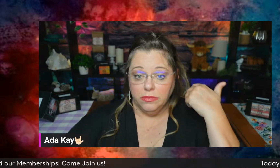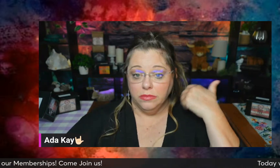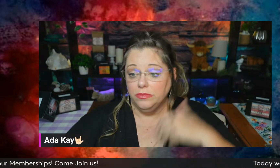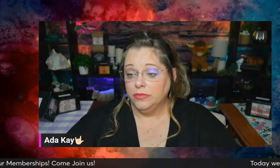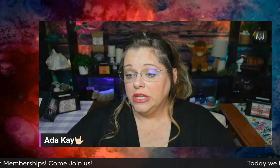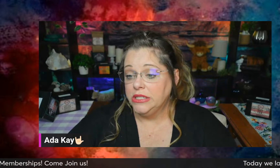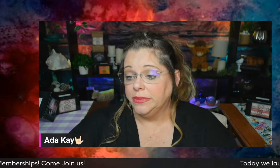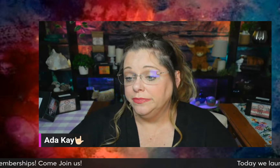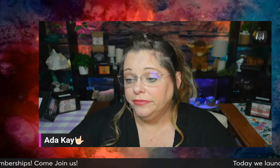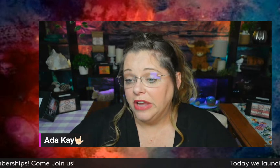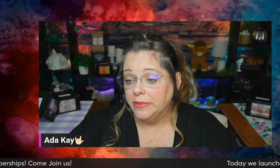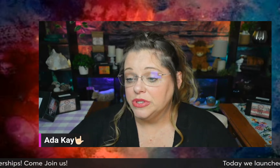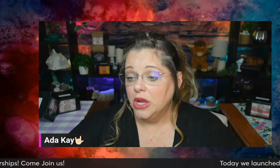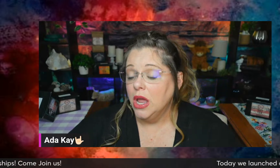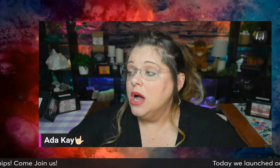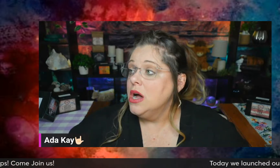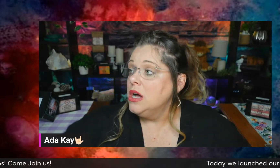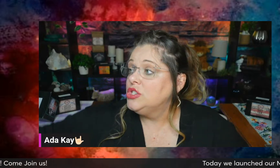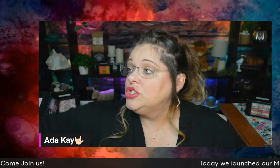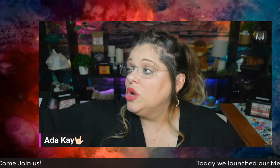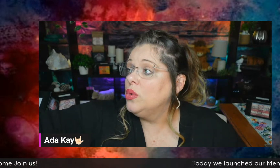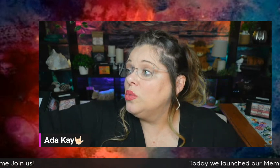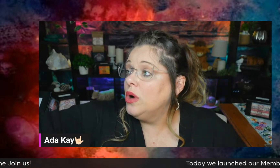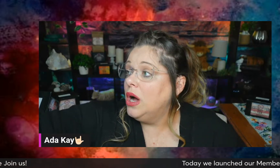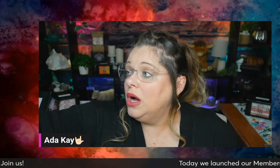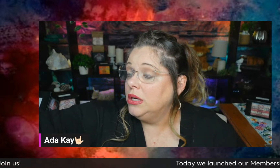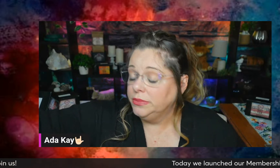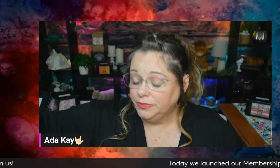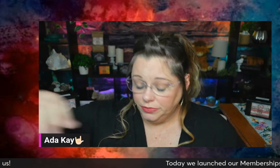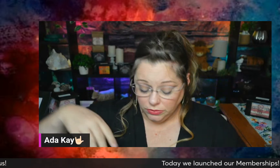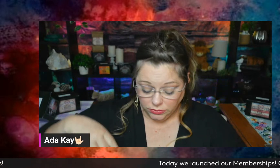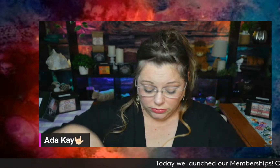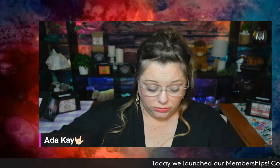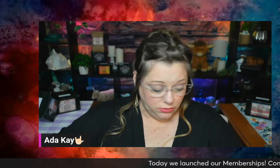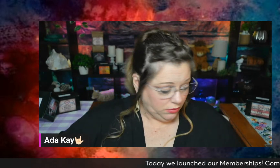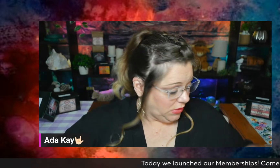vapes. That's it. Vapes. So